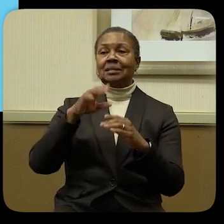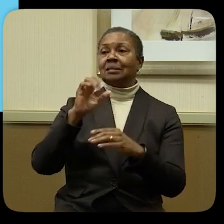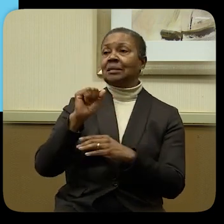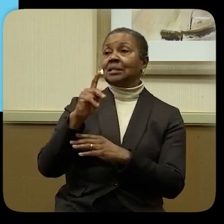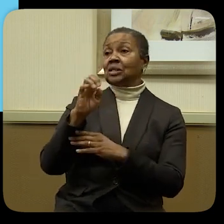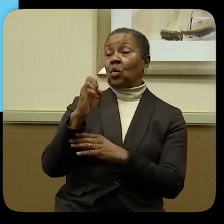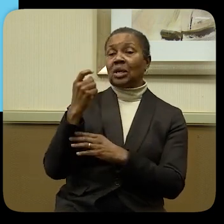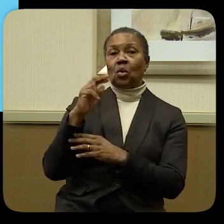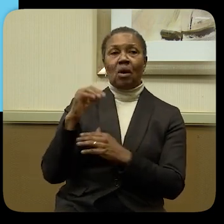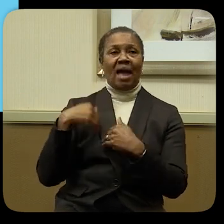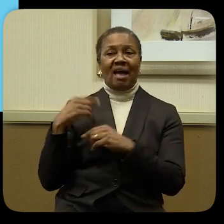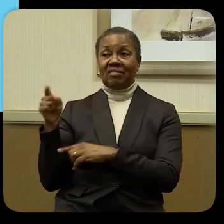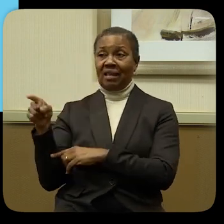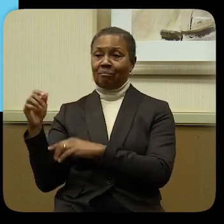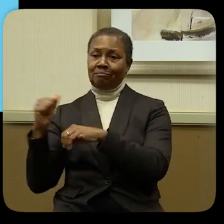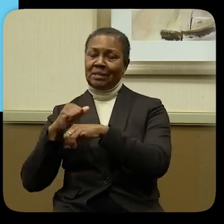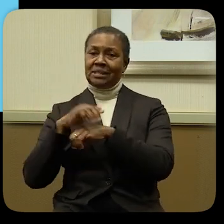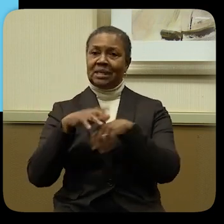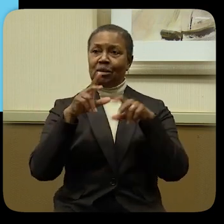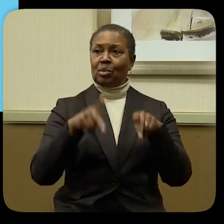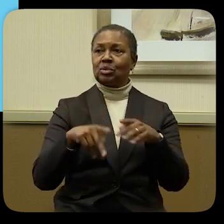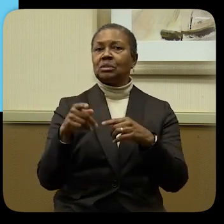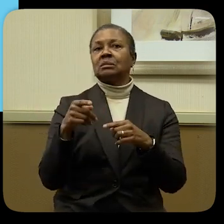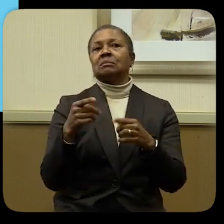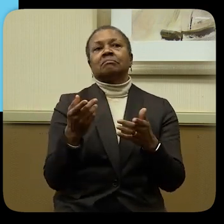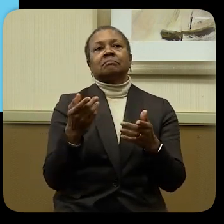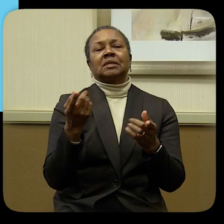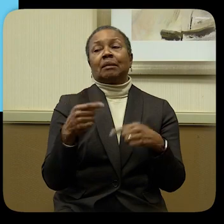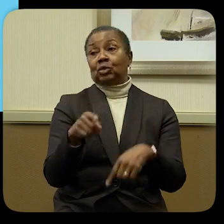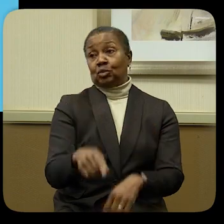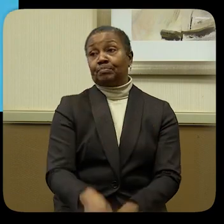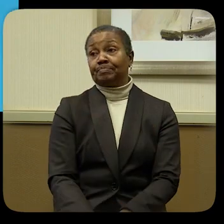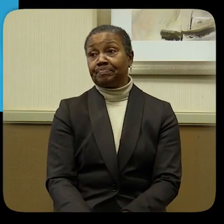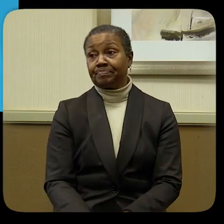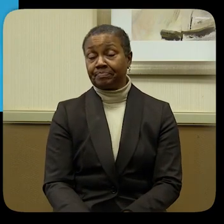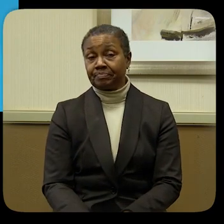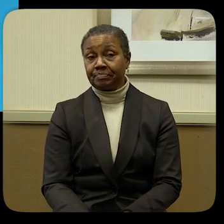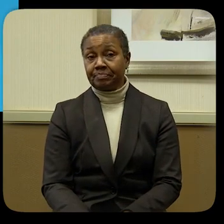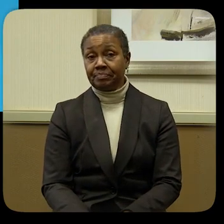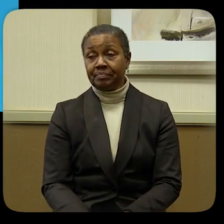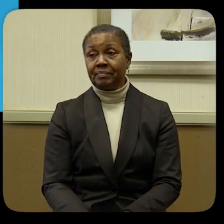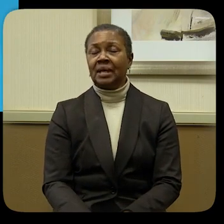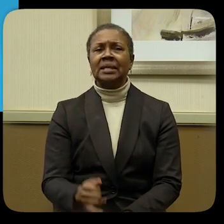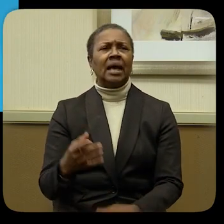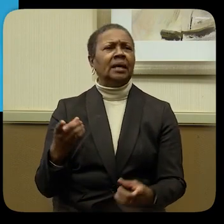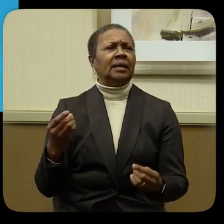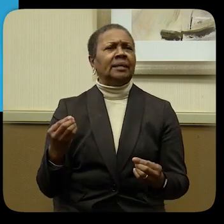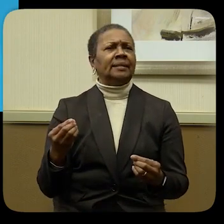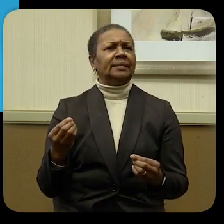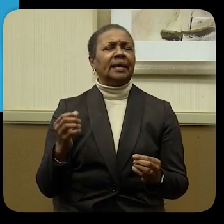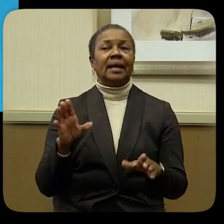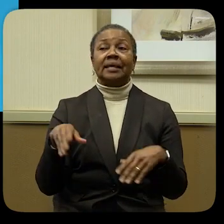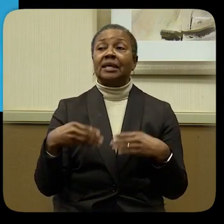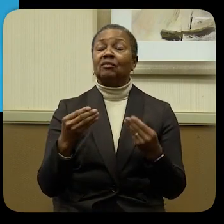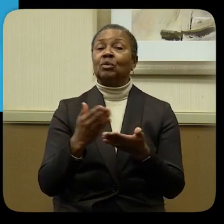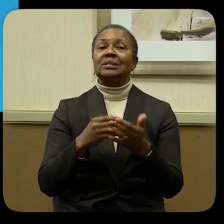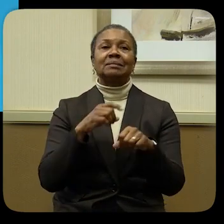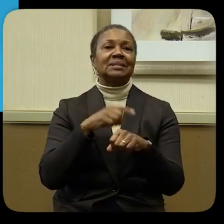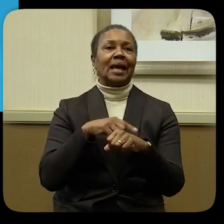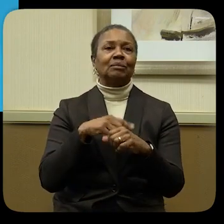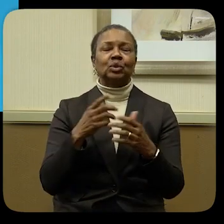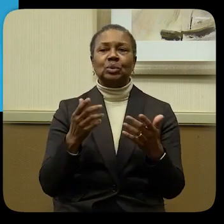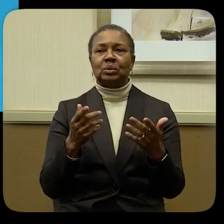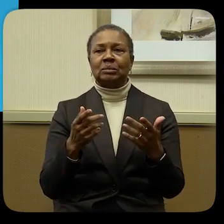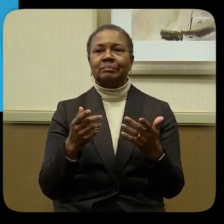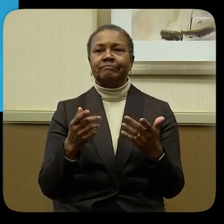Skokie or have them virtually come to you. So what we're going to do now is just give you some time to